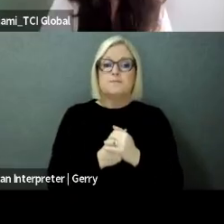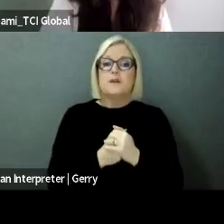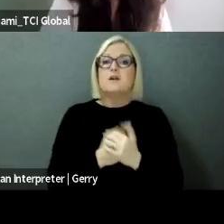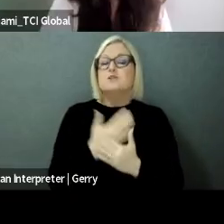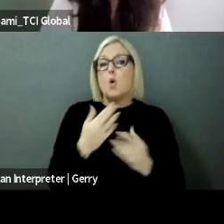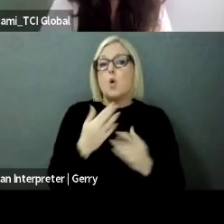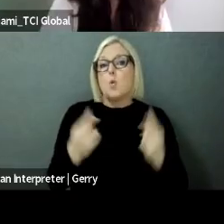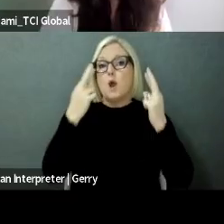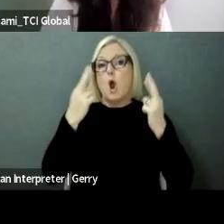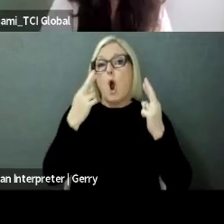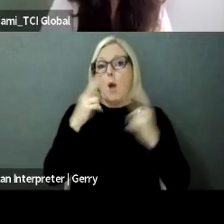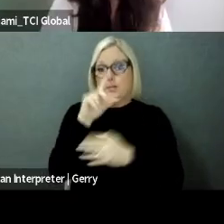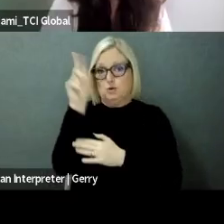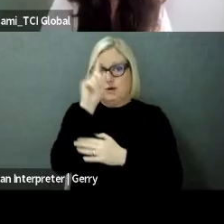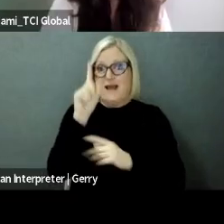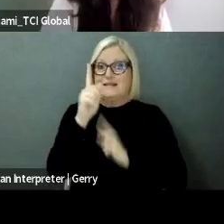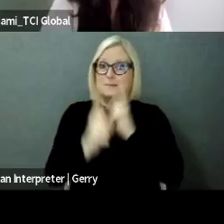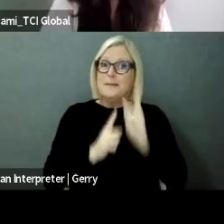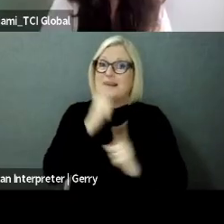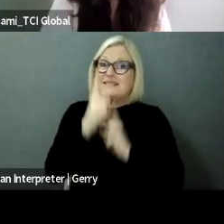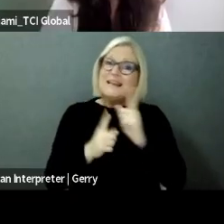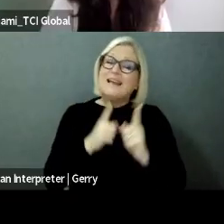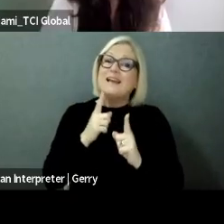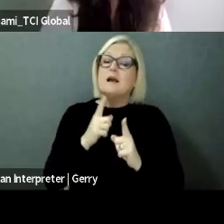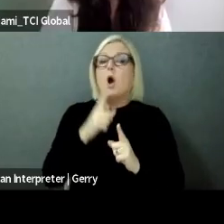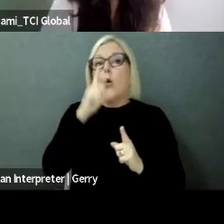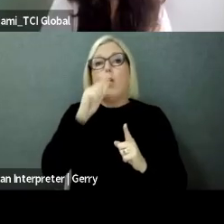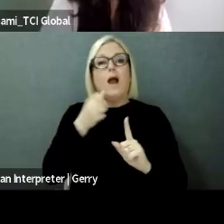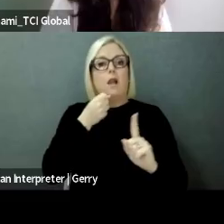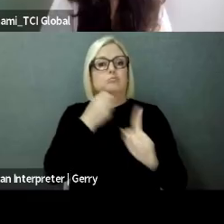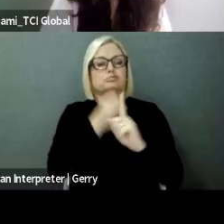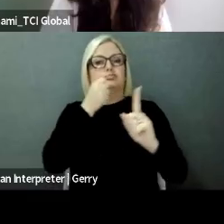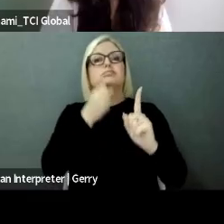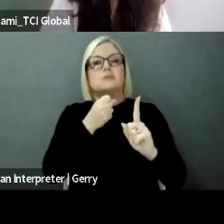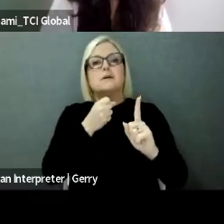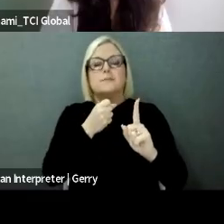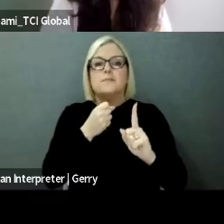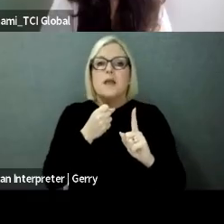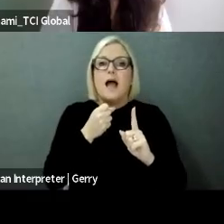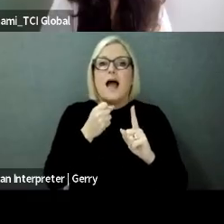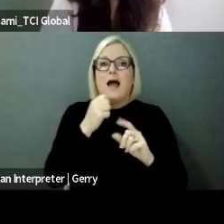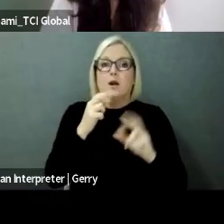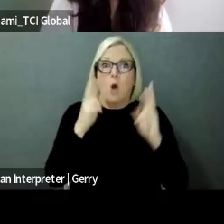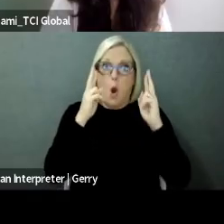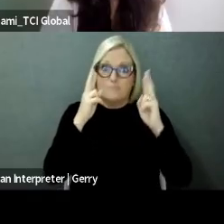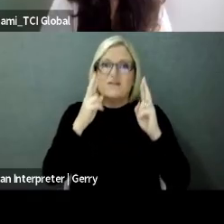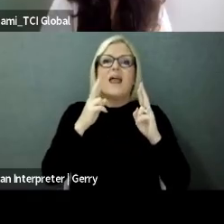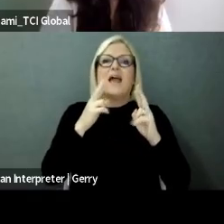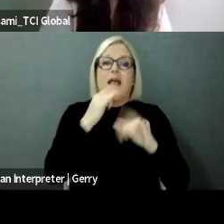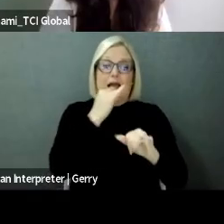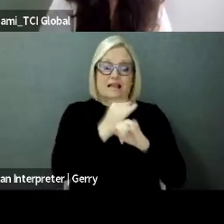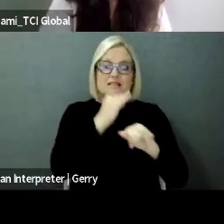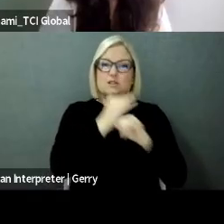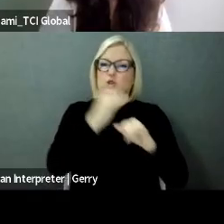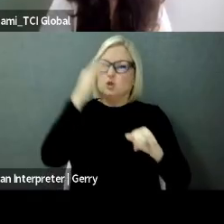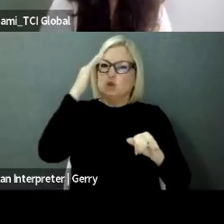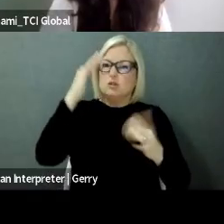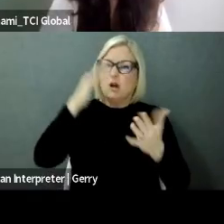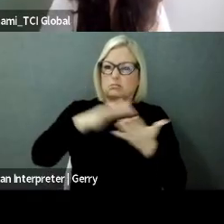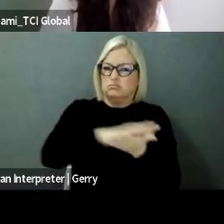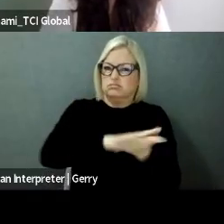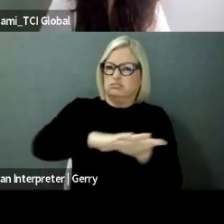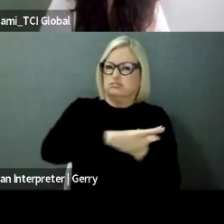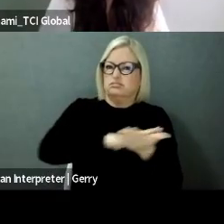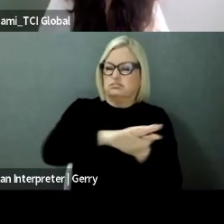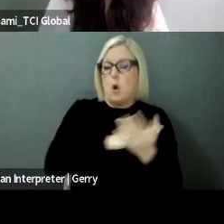discussion contributes to stronger action on deinstitutionalisation and community-based inclusion across the region and globally.